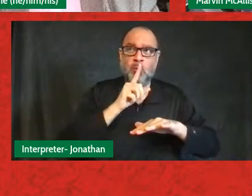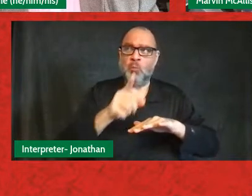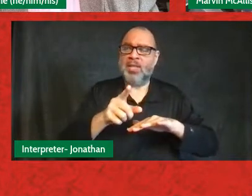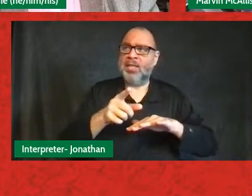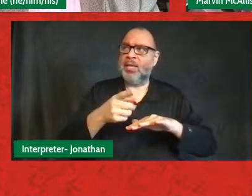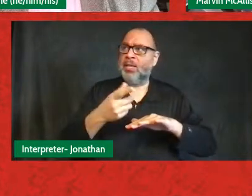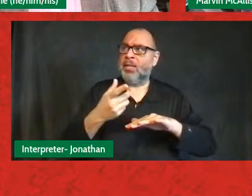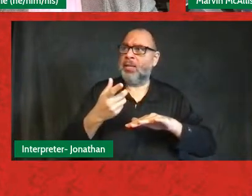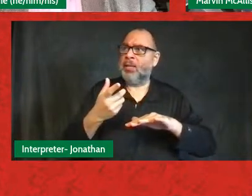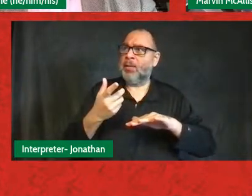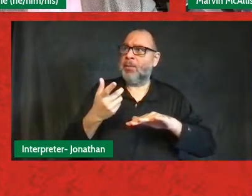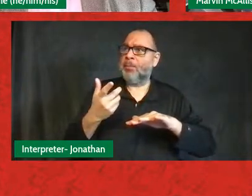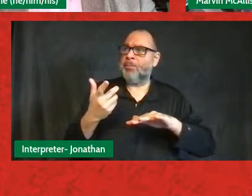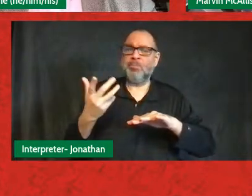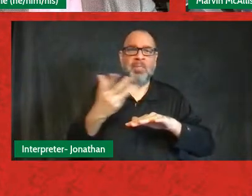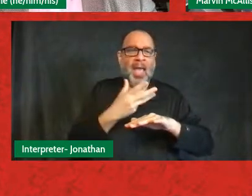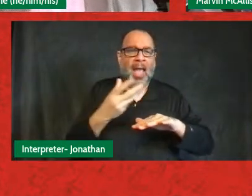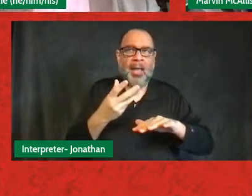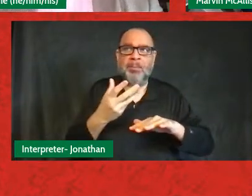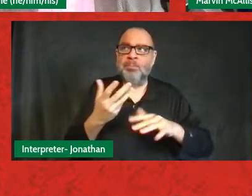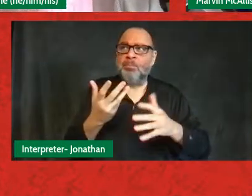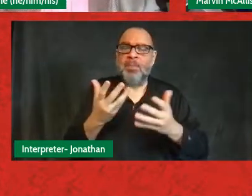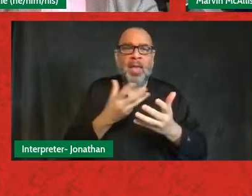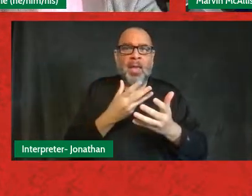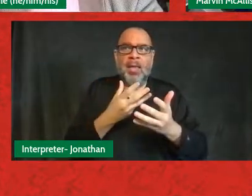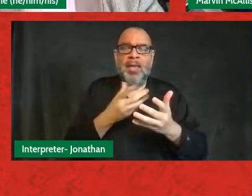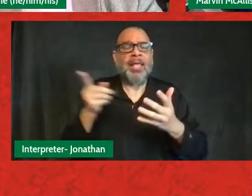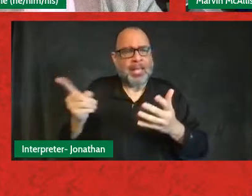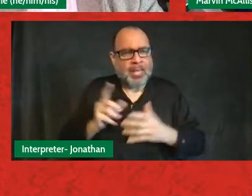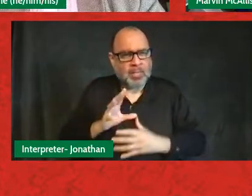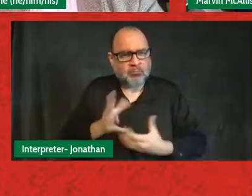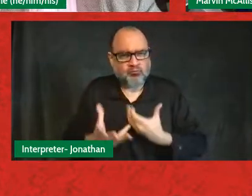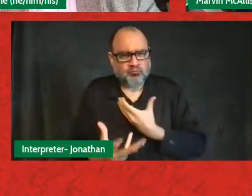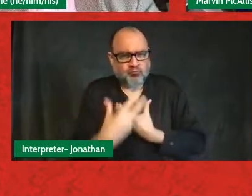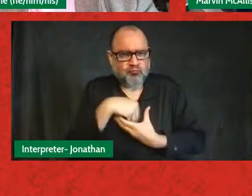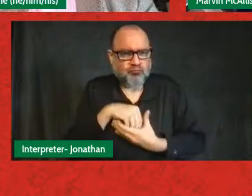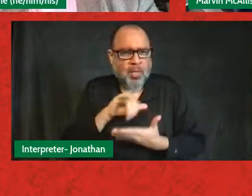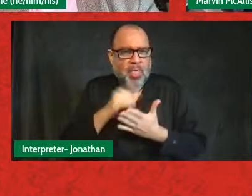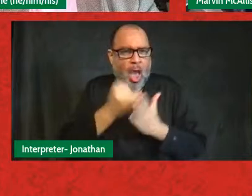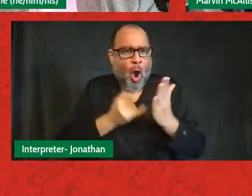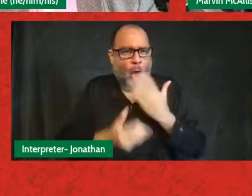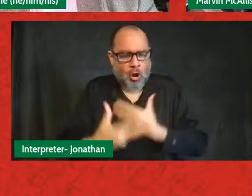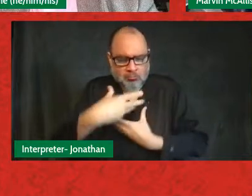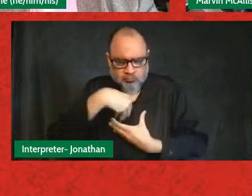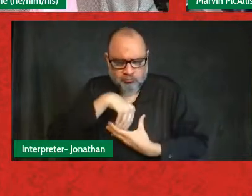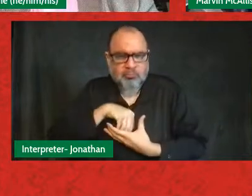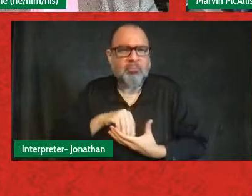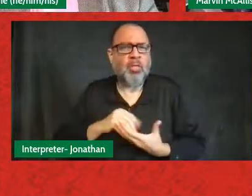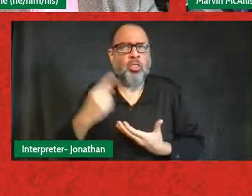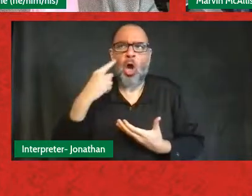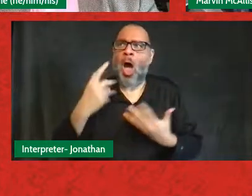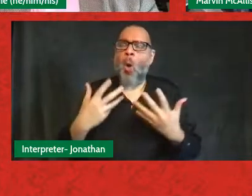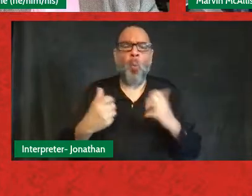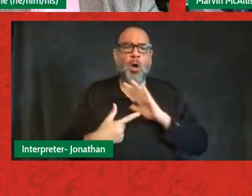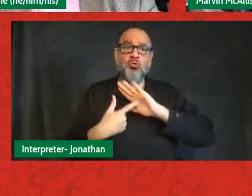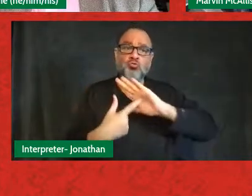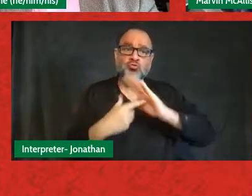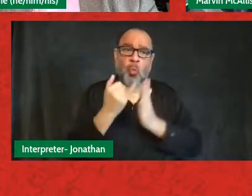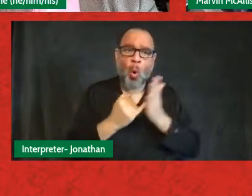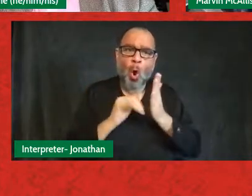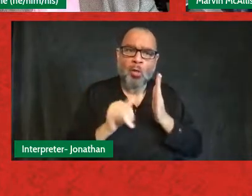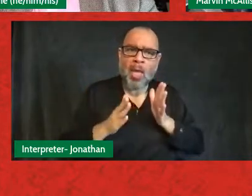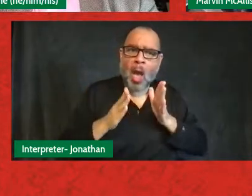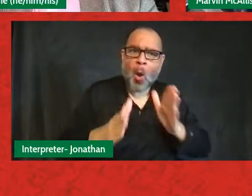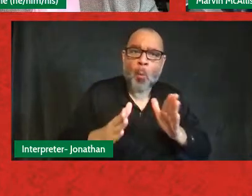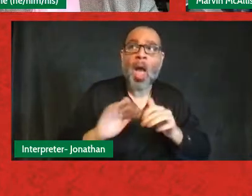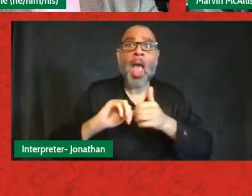but living in the own truth of his own artistry. This is the kind of work that I would like to see. This is the way I would like to see us